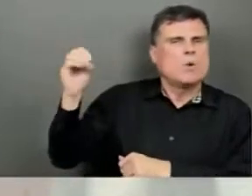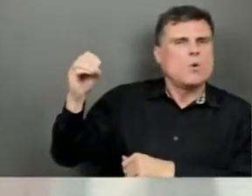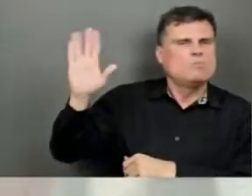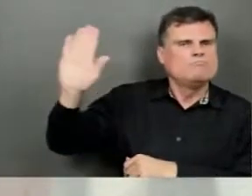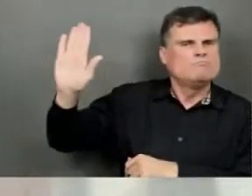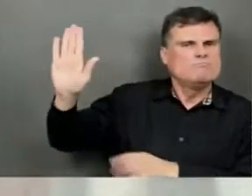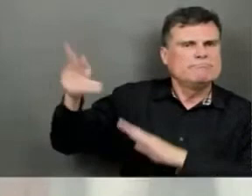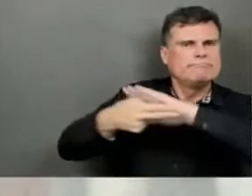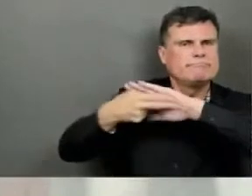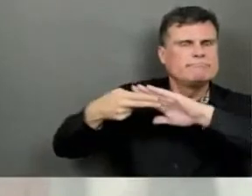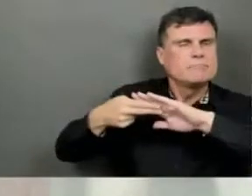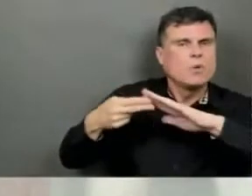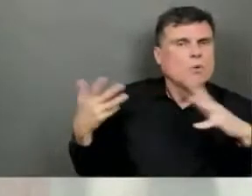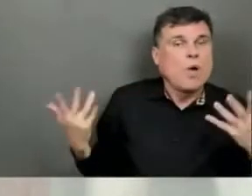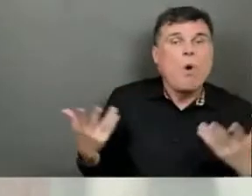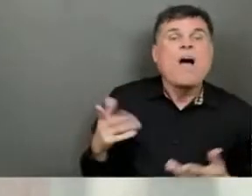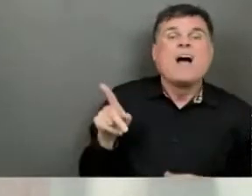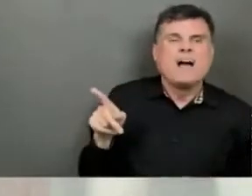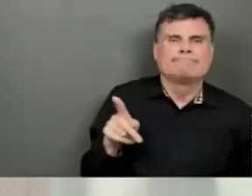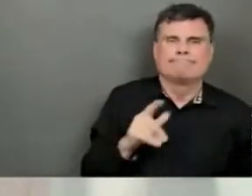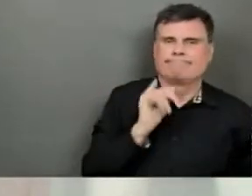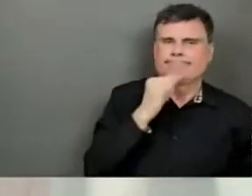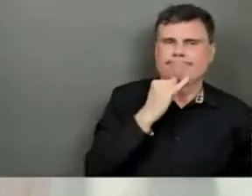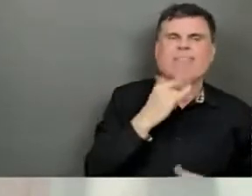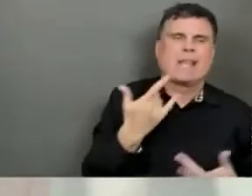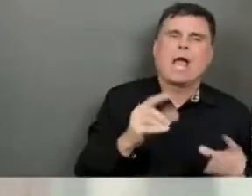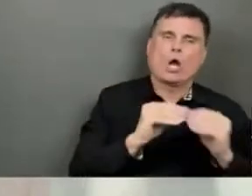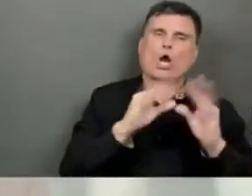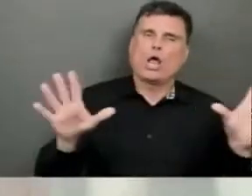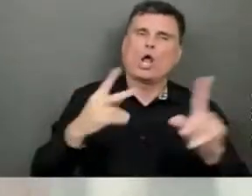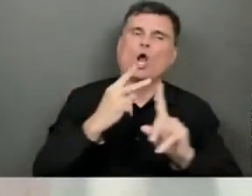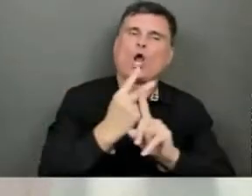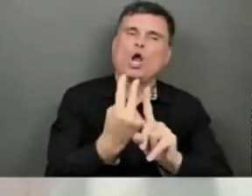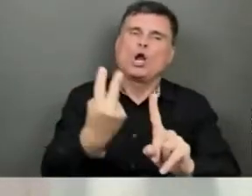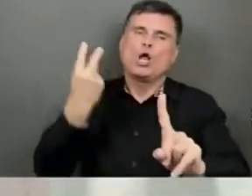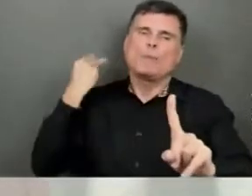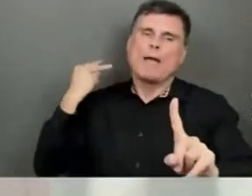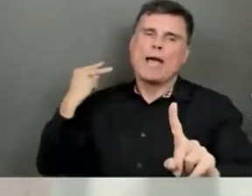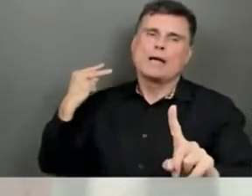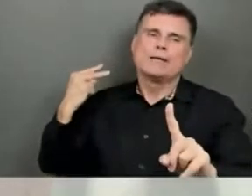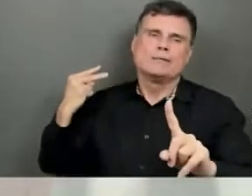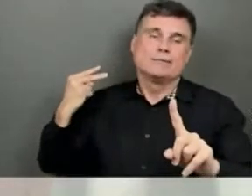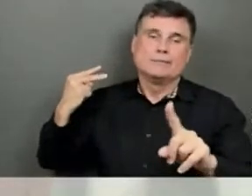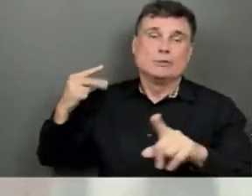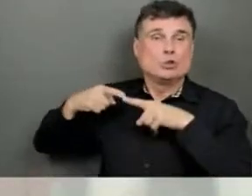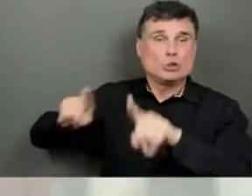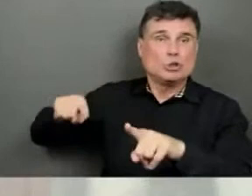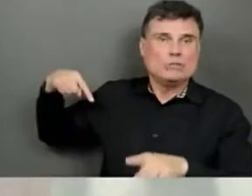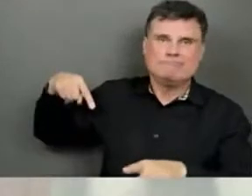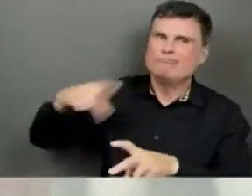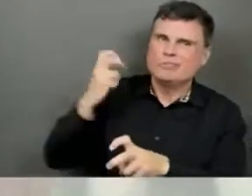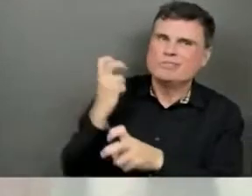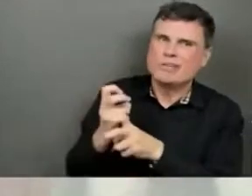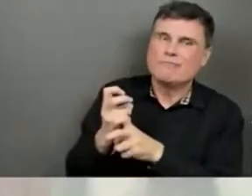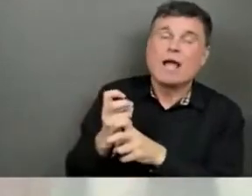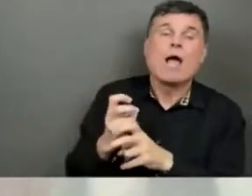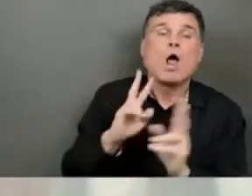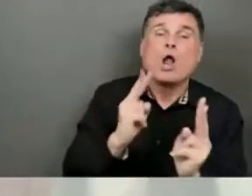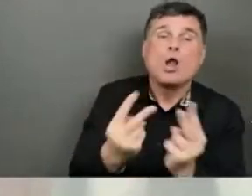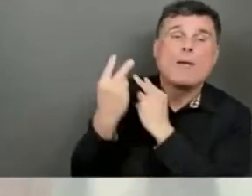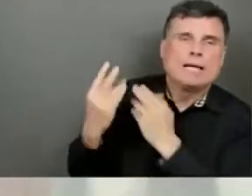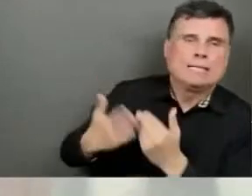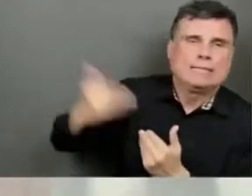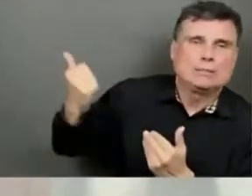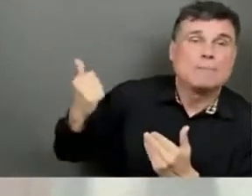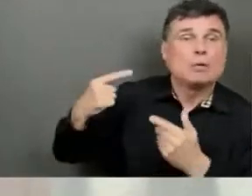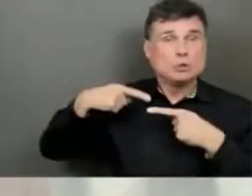I know this is with the benefit of hindsight, but as we look forward to the legacy of COVID, there'll be some good and there will be some bad. Do you have